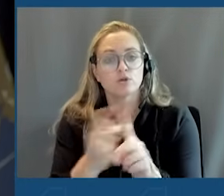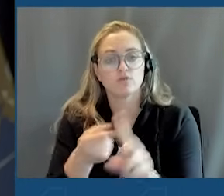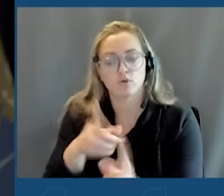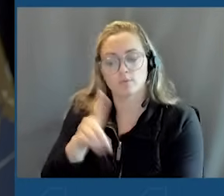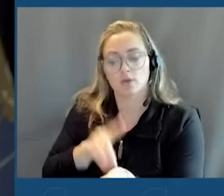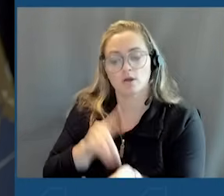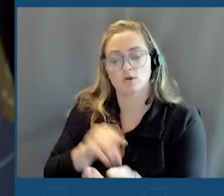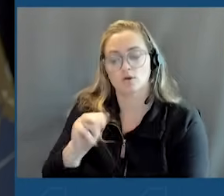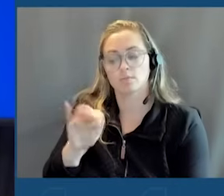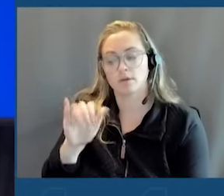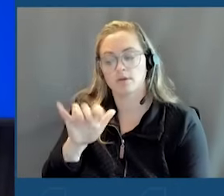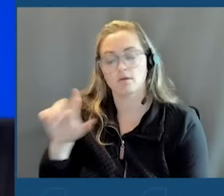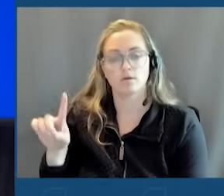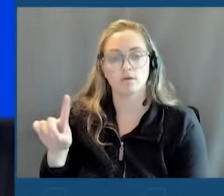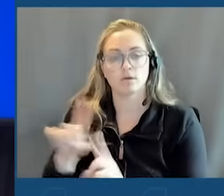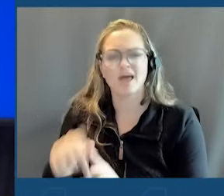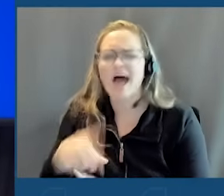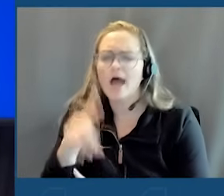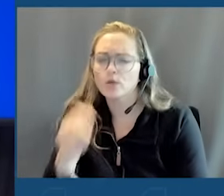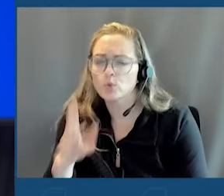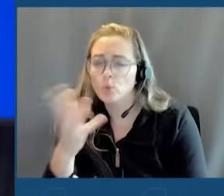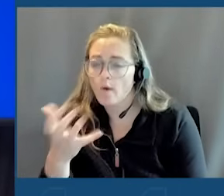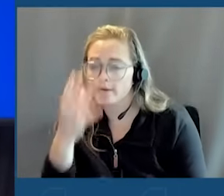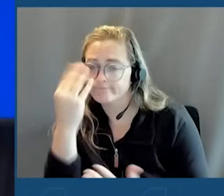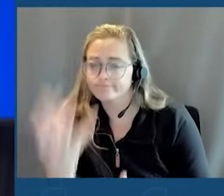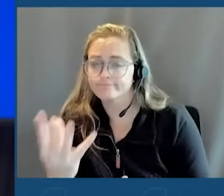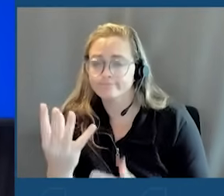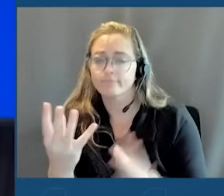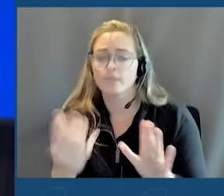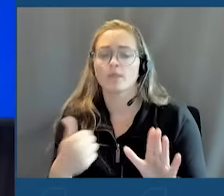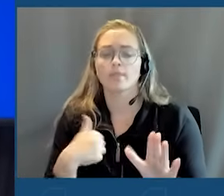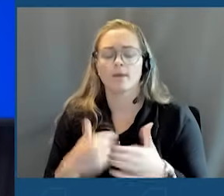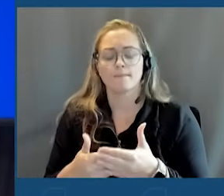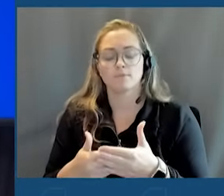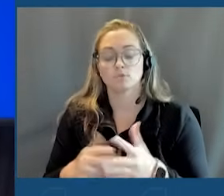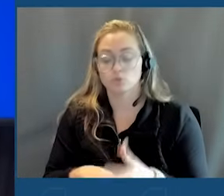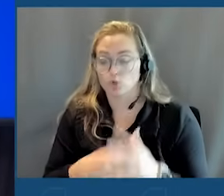McDonald. I do want to say that beginning today,